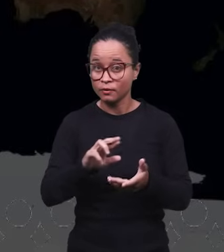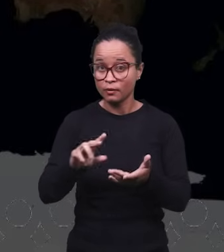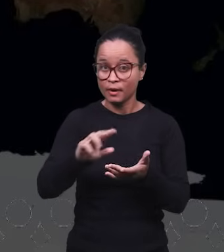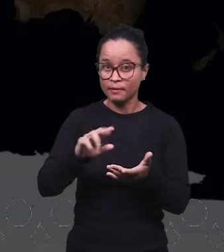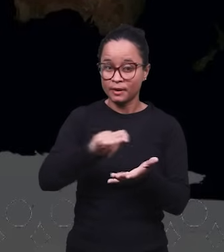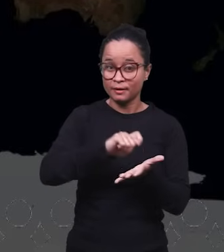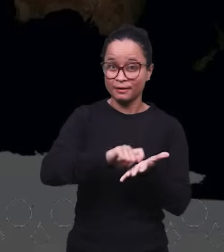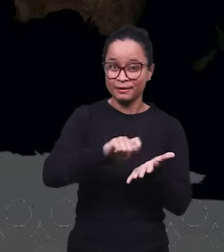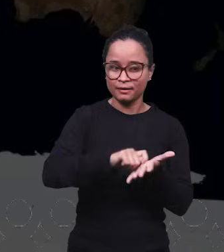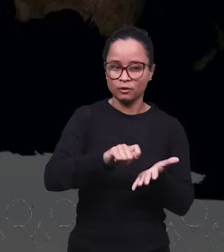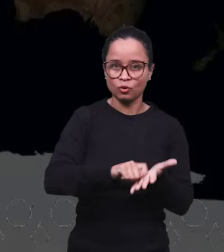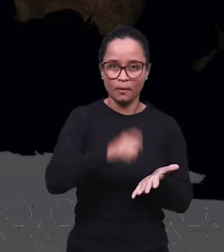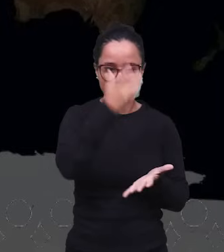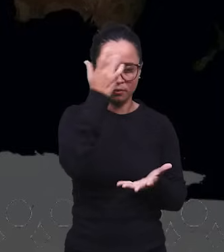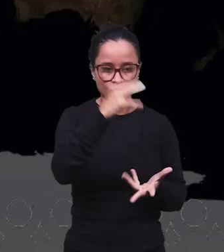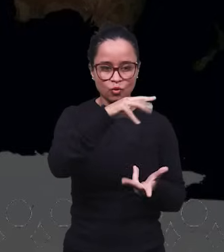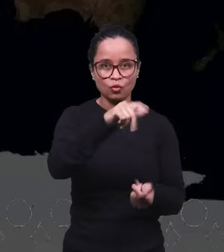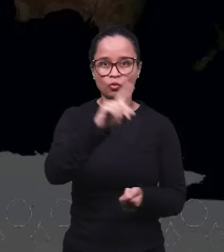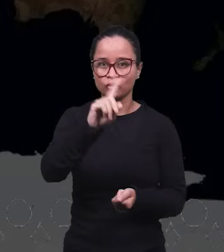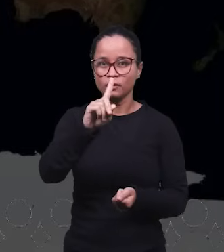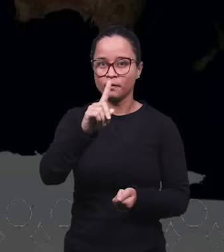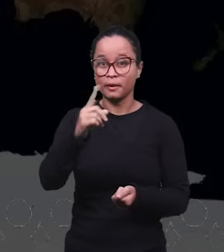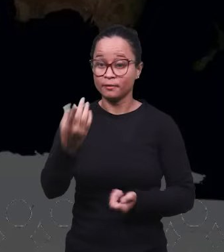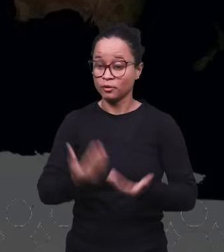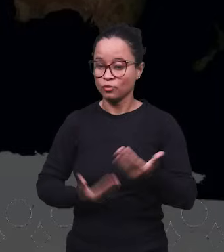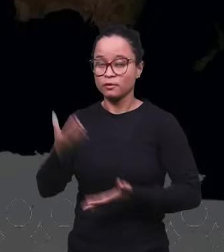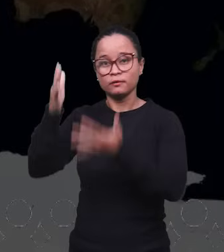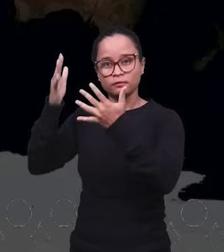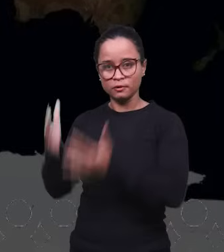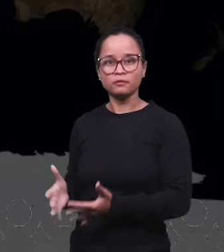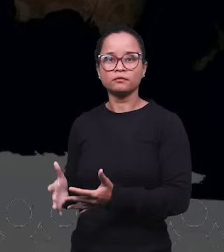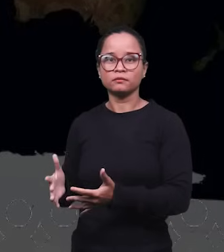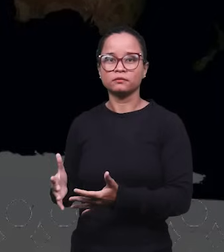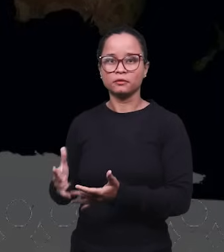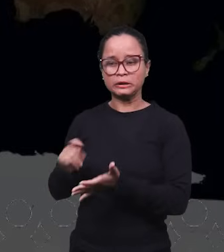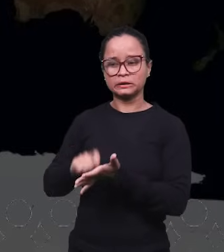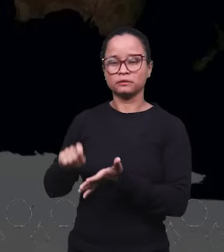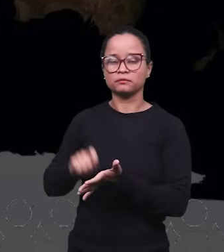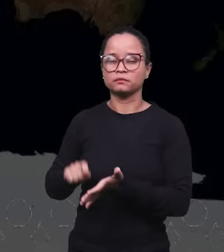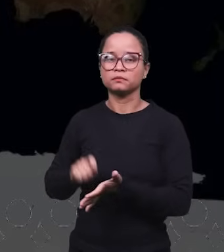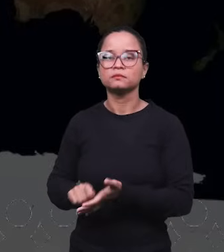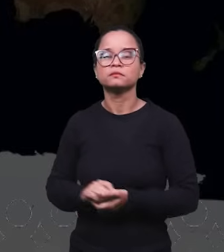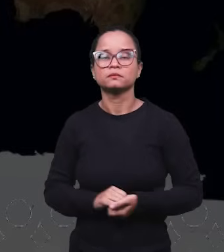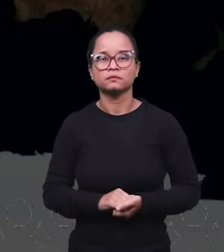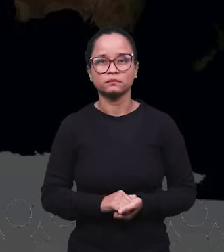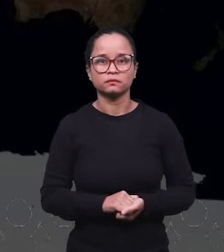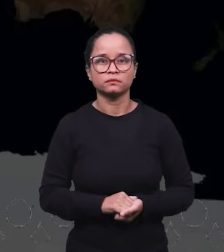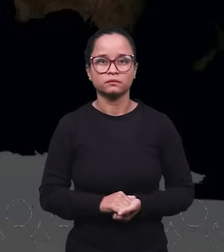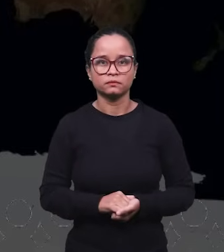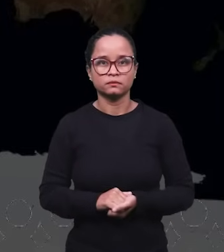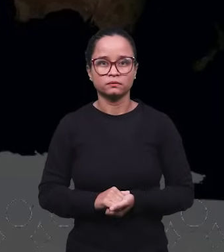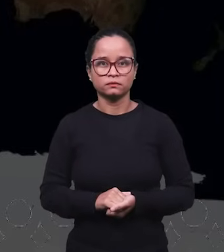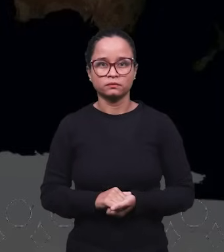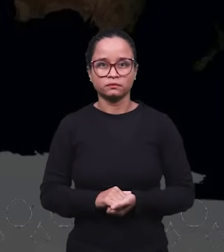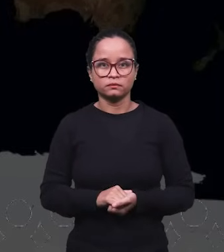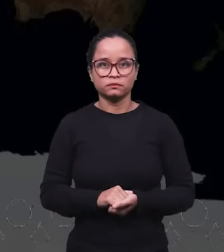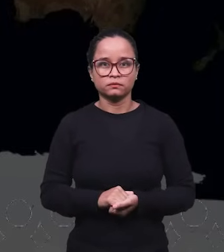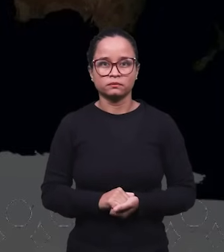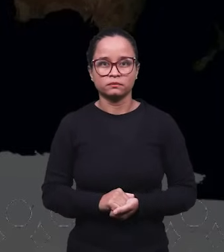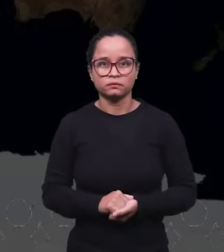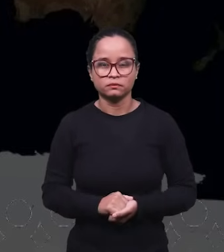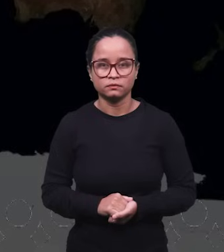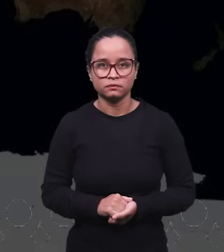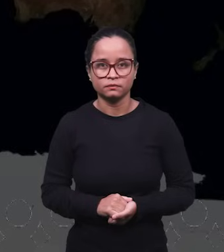escrito para o mundo, foi para a igreja. Revelation was not written to the world, but to the church. Ufunuo